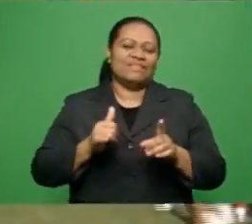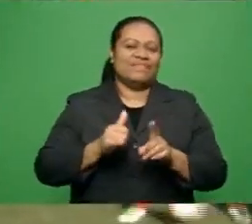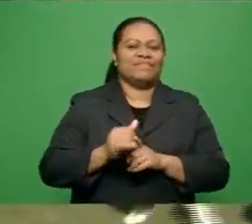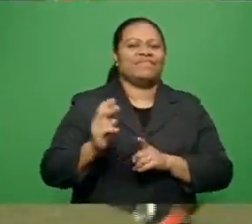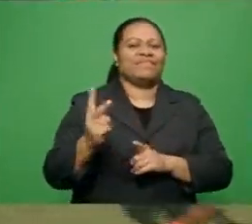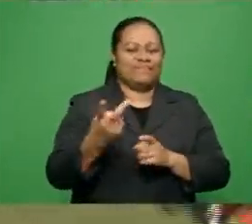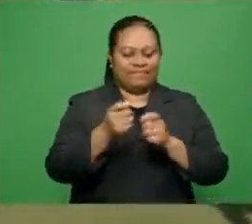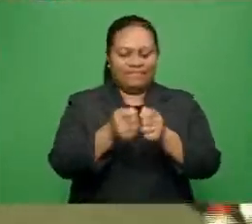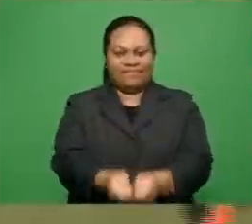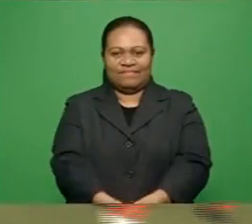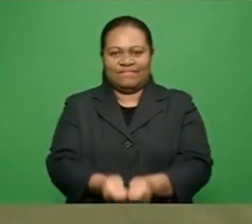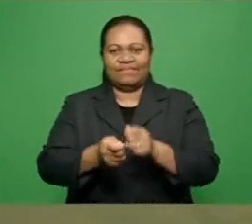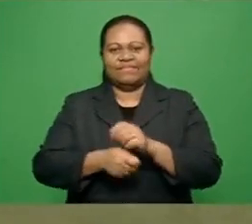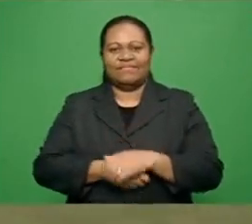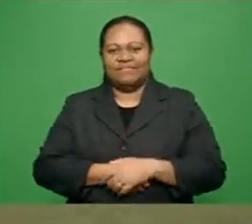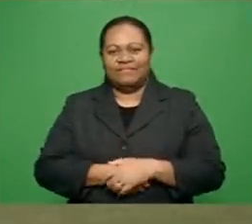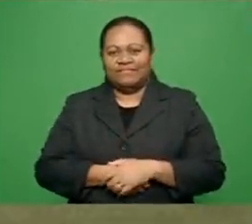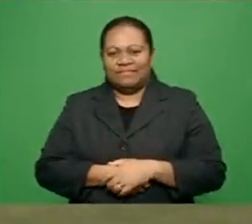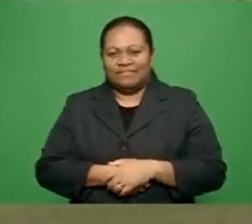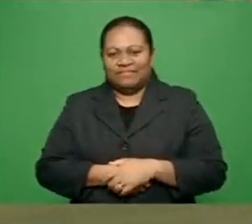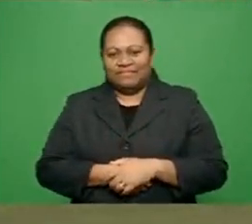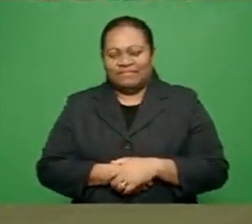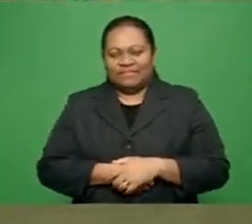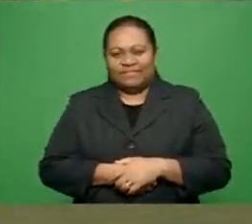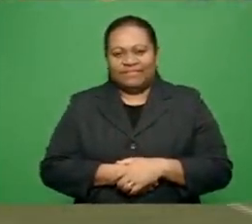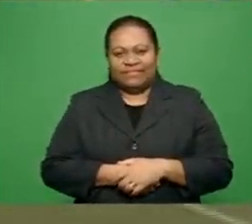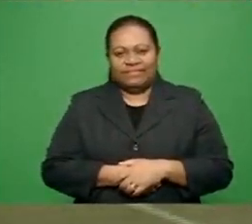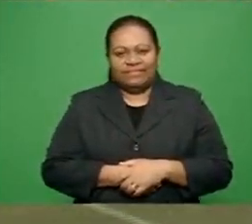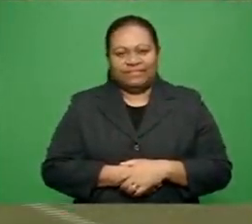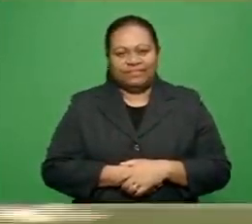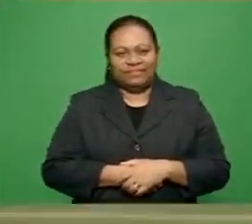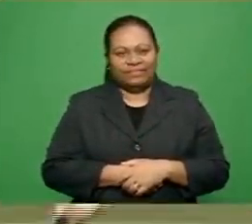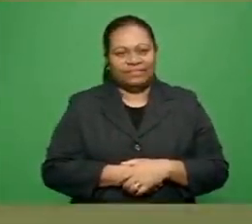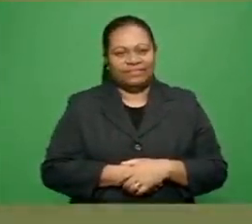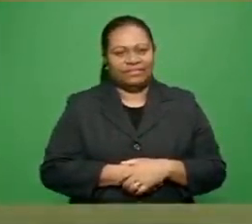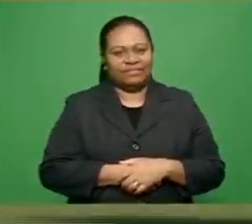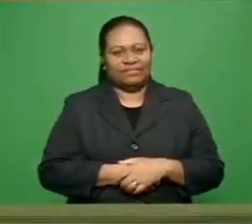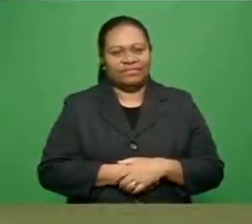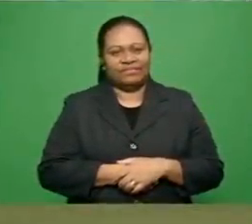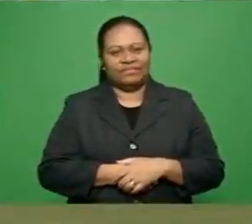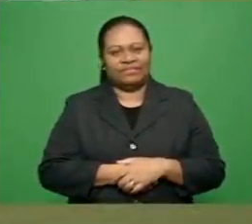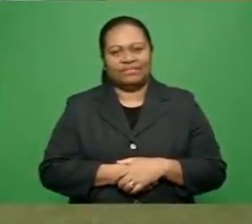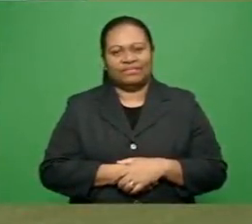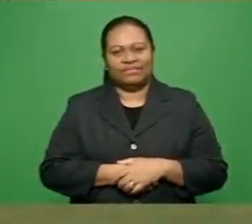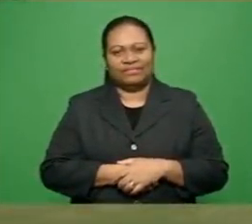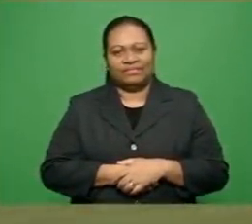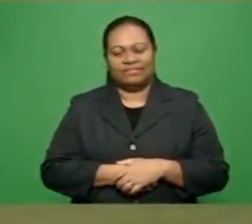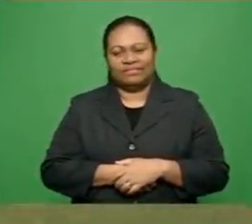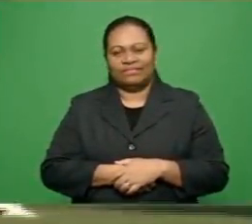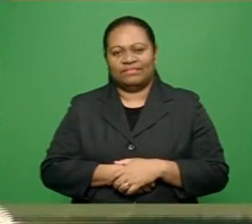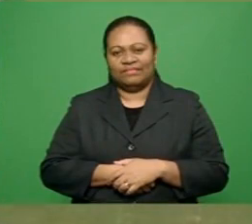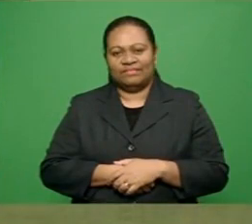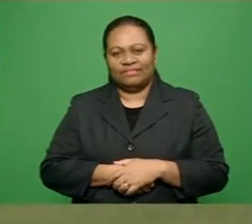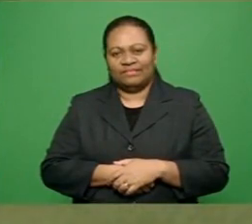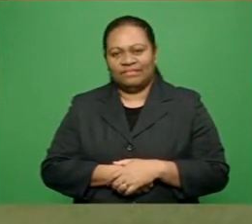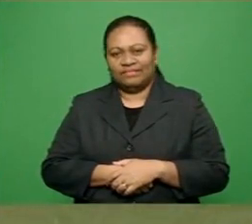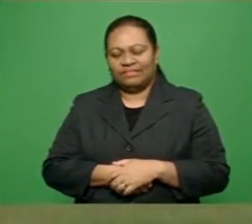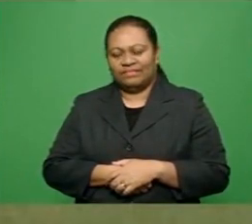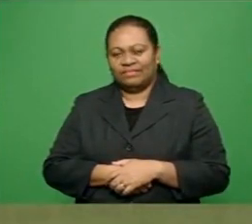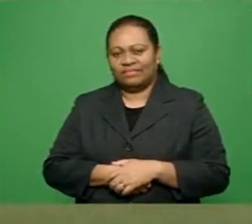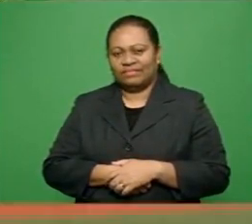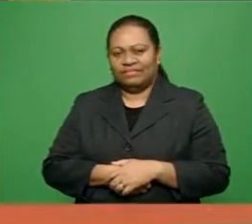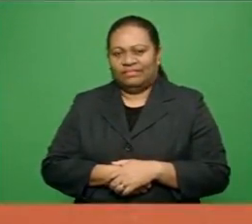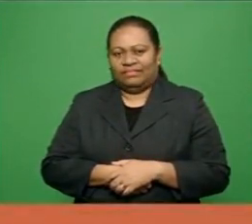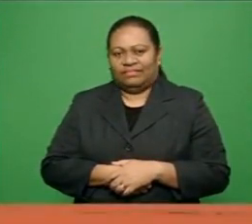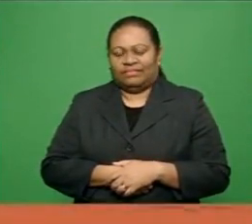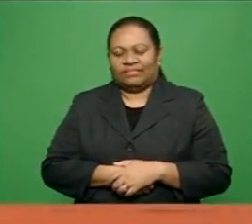second try. Ball lost and now for Namosi. And Namosi going in to score the try.